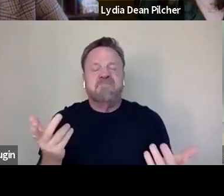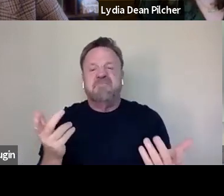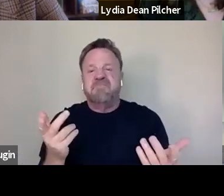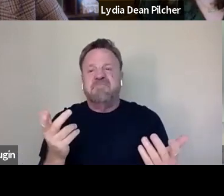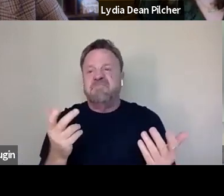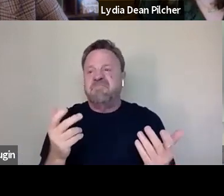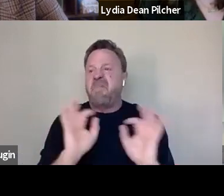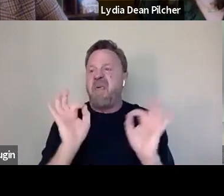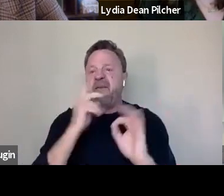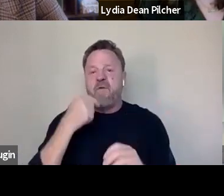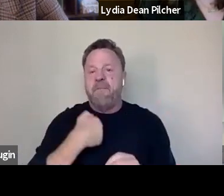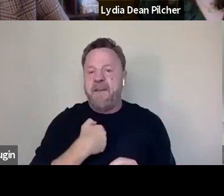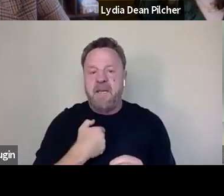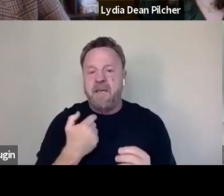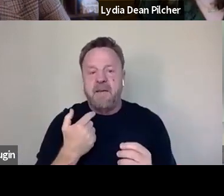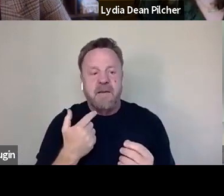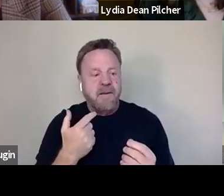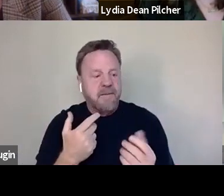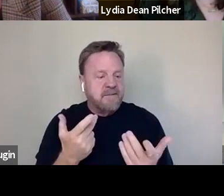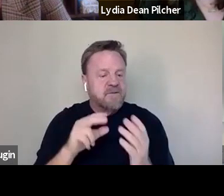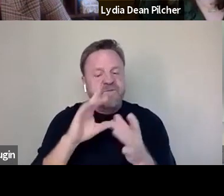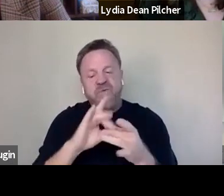in terms of the stories that I felt like